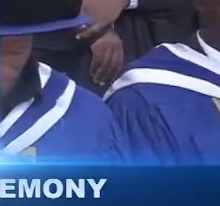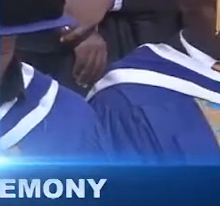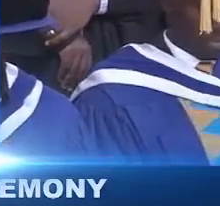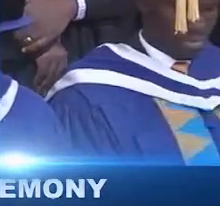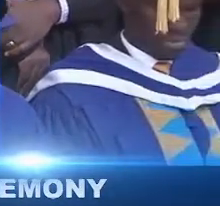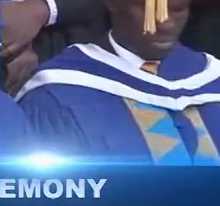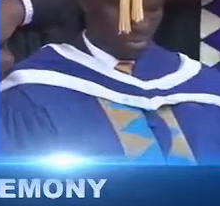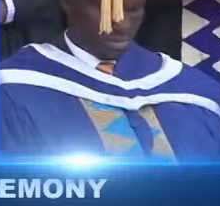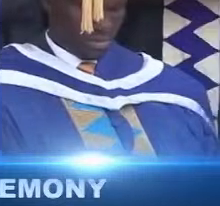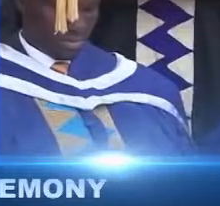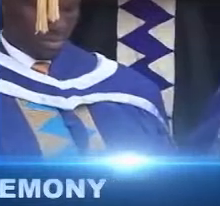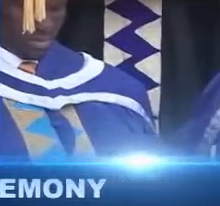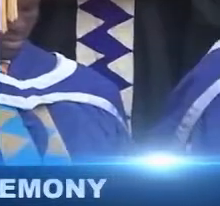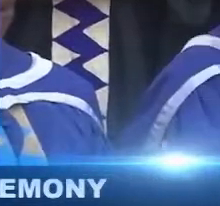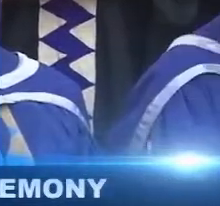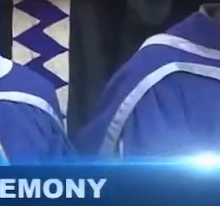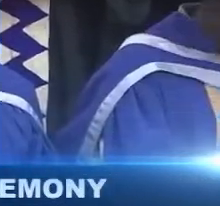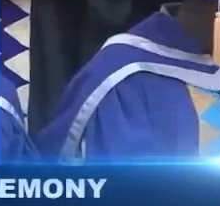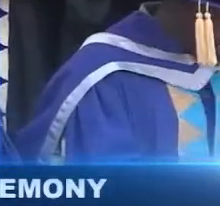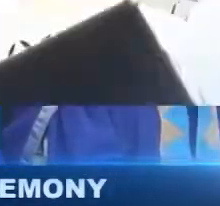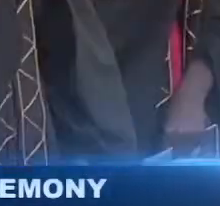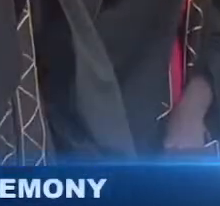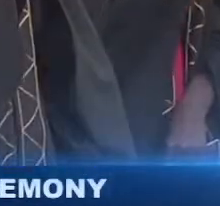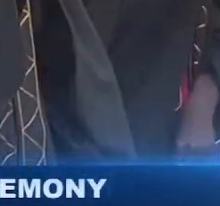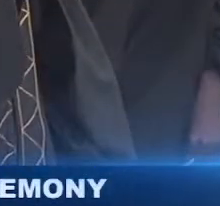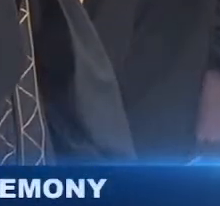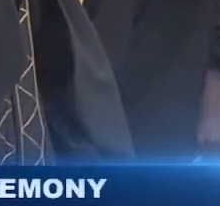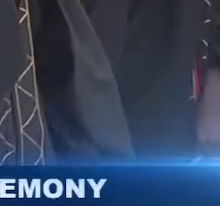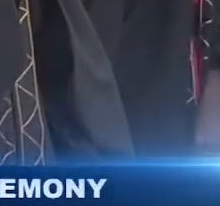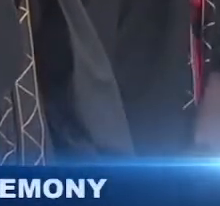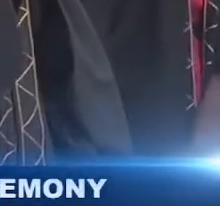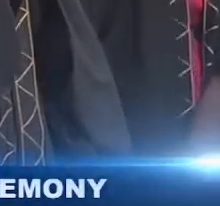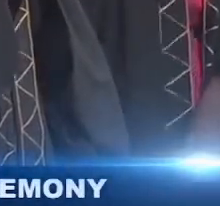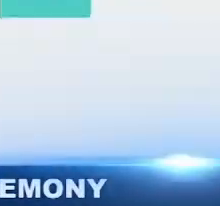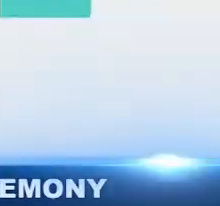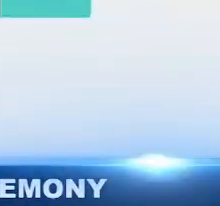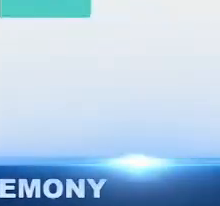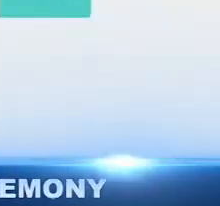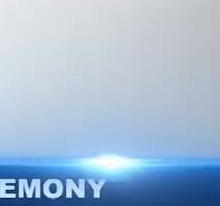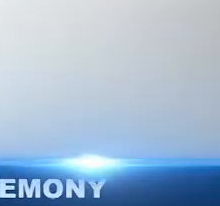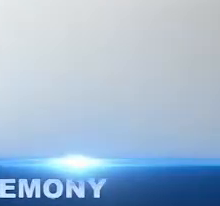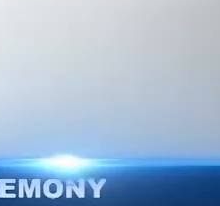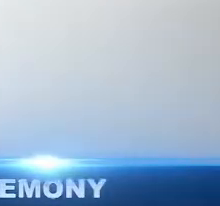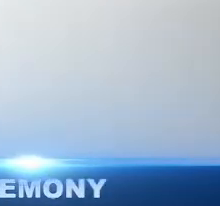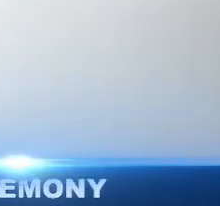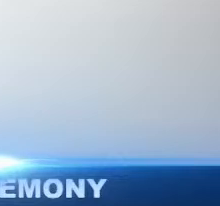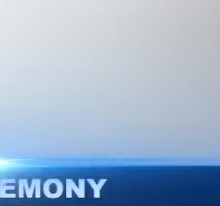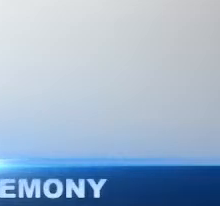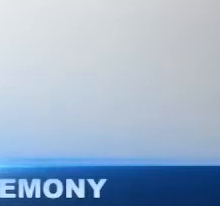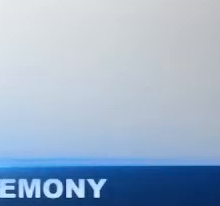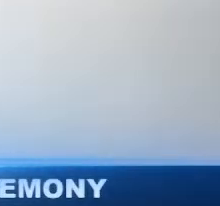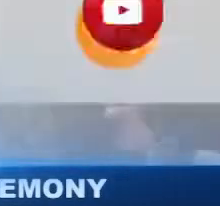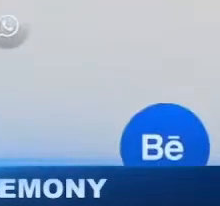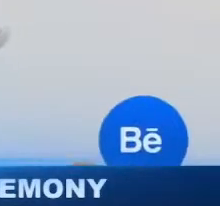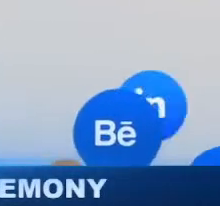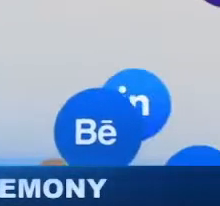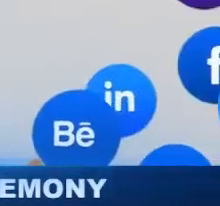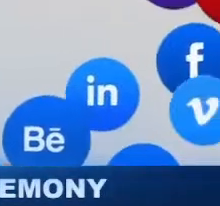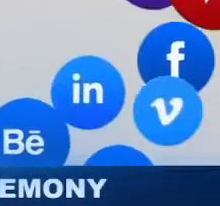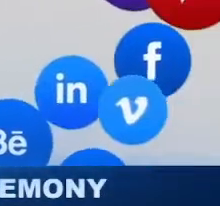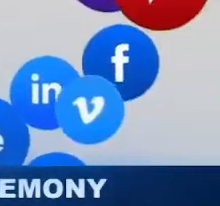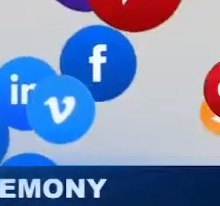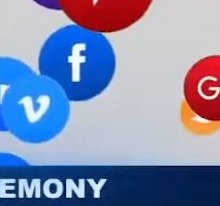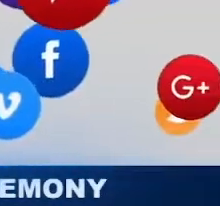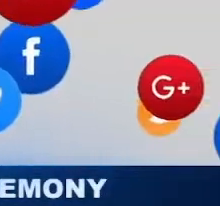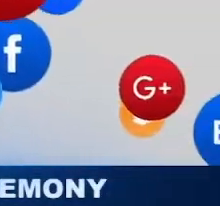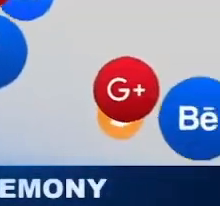a.m. The ceremony will also be streamed live on KUTV and KU website, Lola app and all KU social